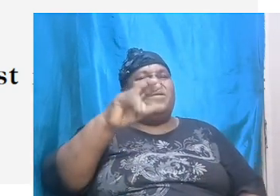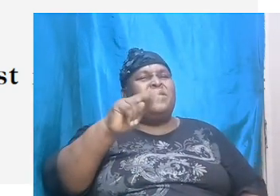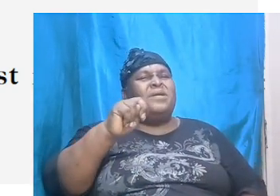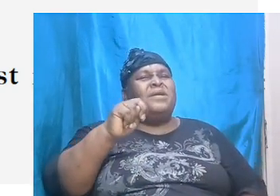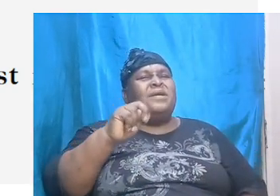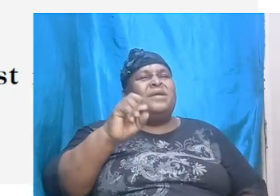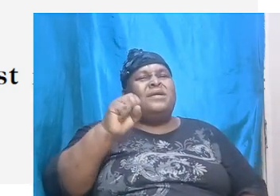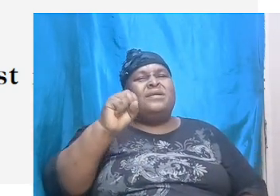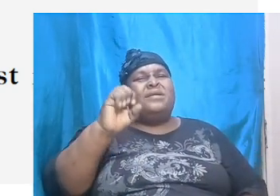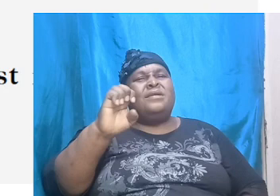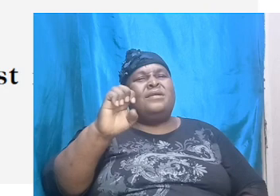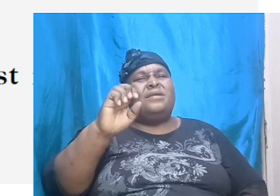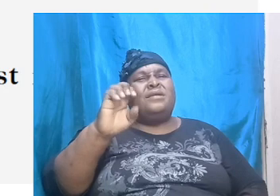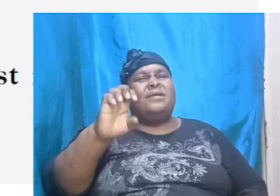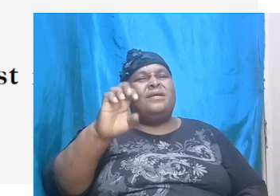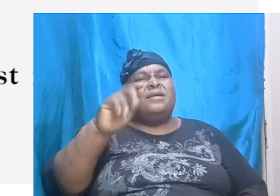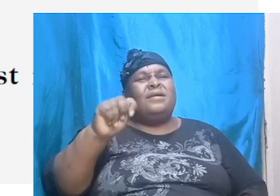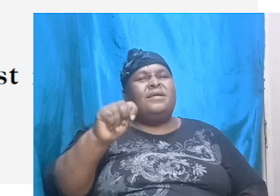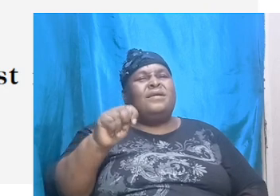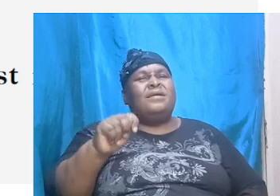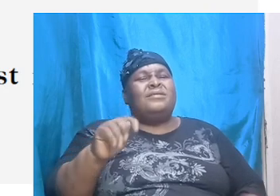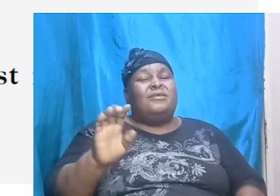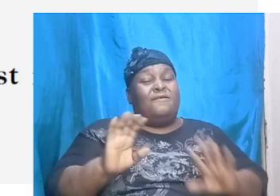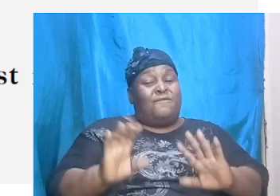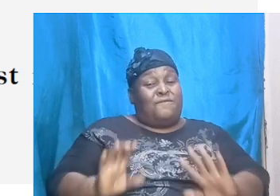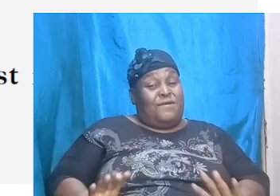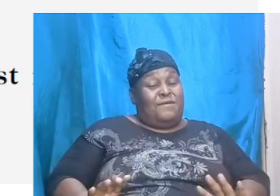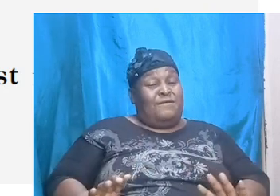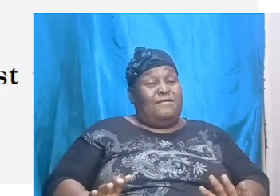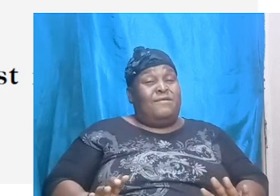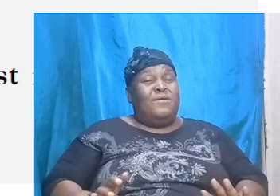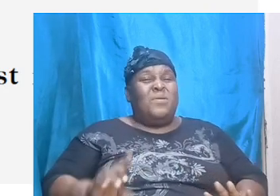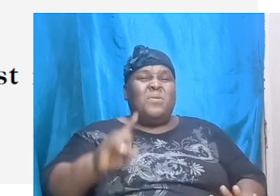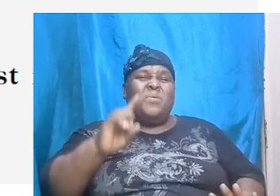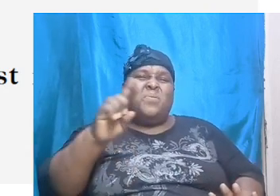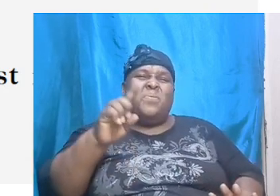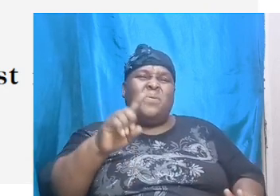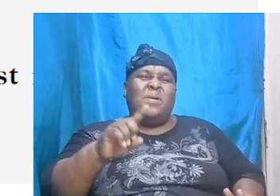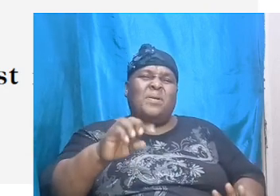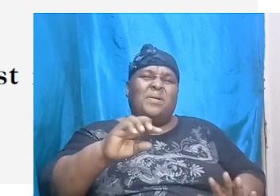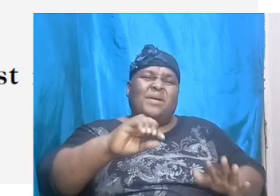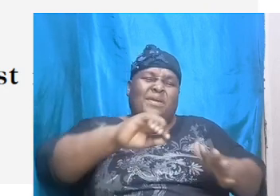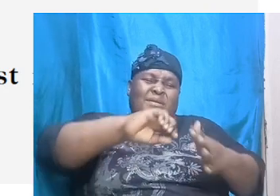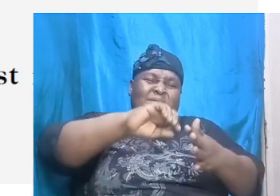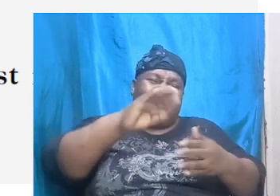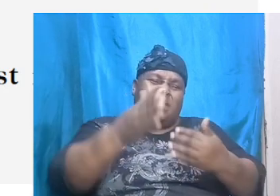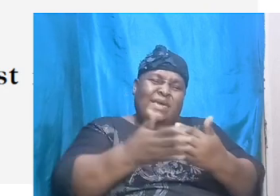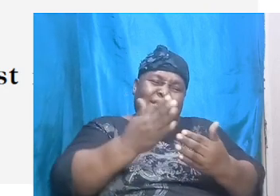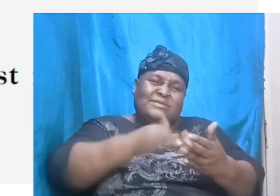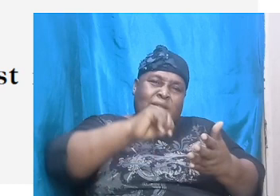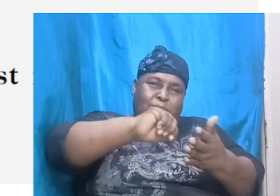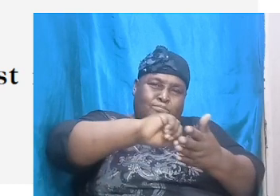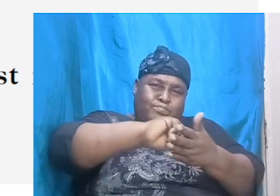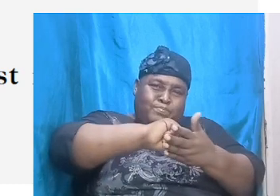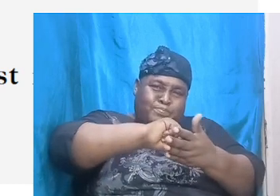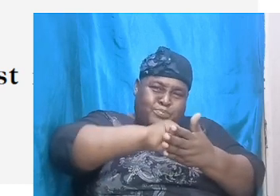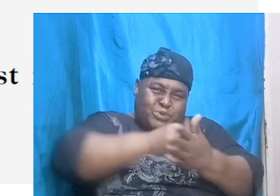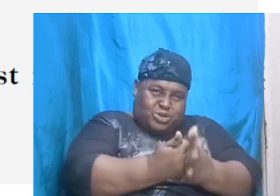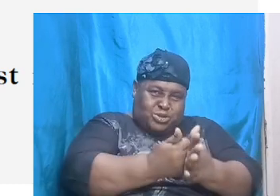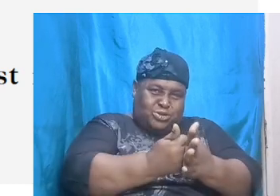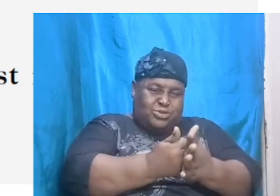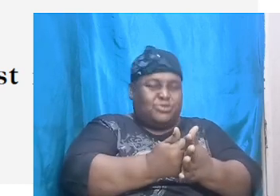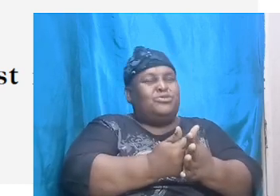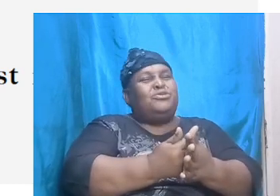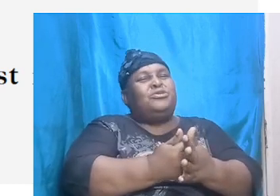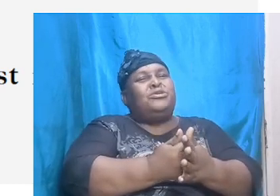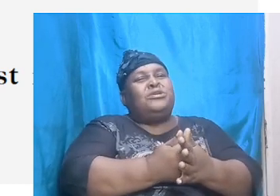locust, unless you're afraid of insects, but one locust, you can easily squash it. One locust, you can easily